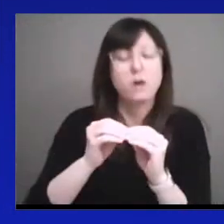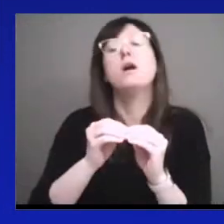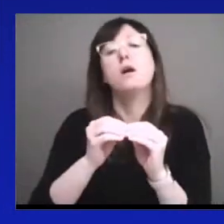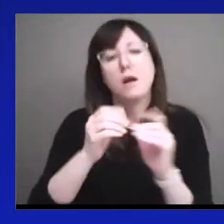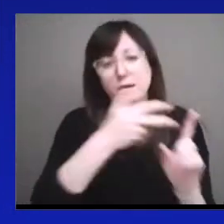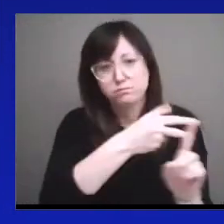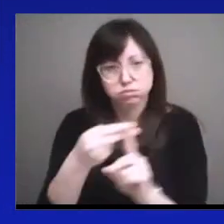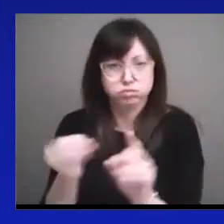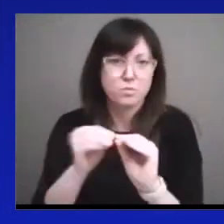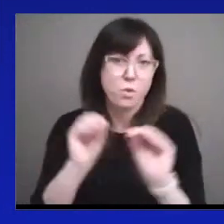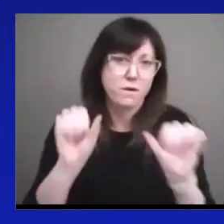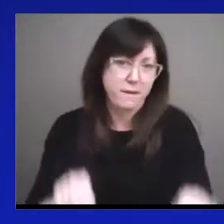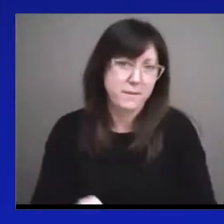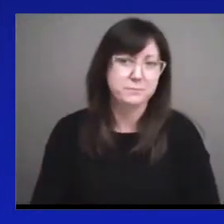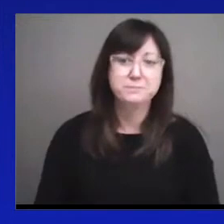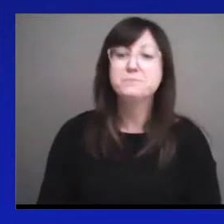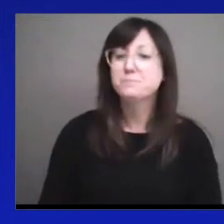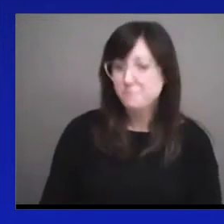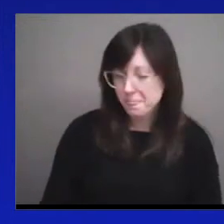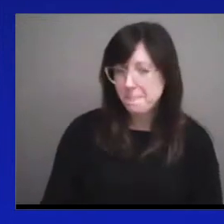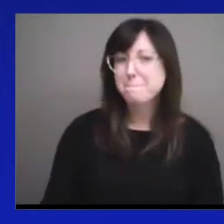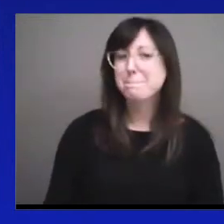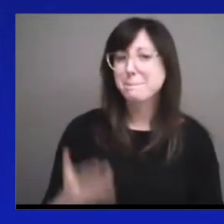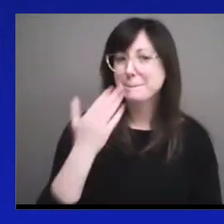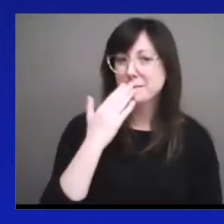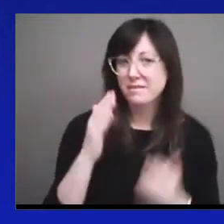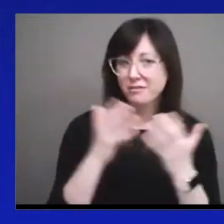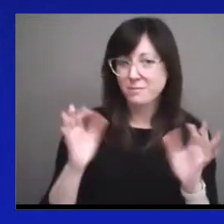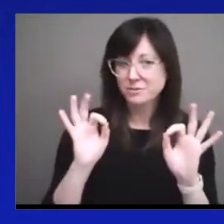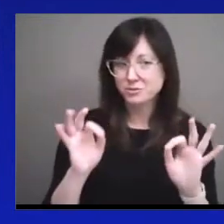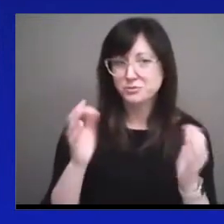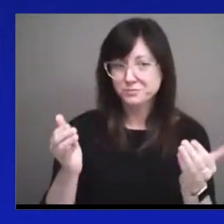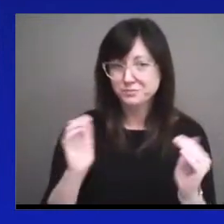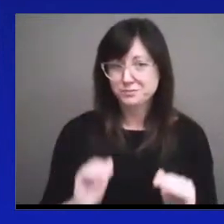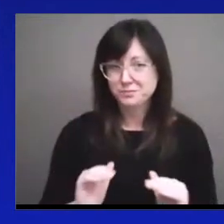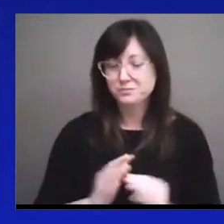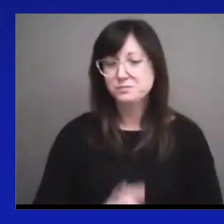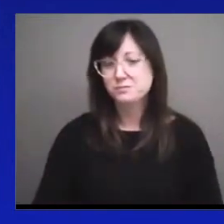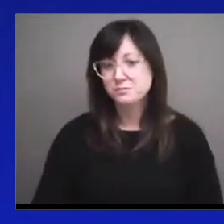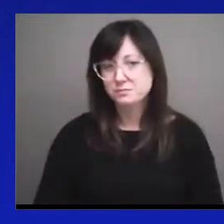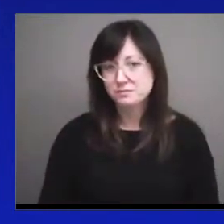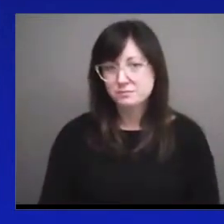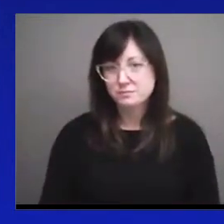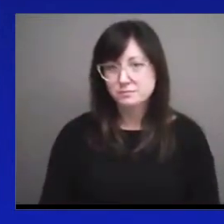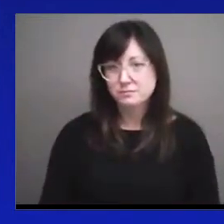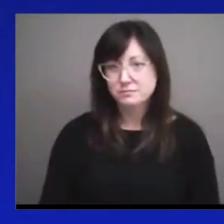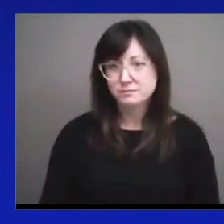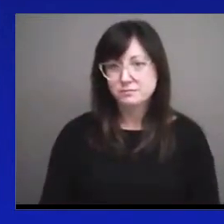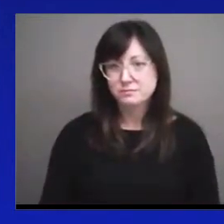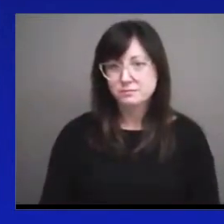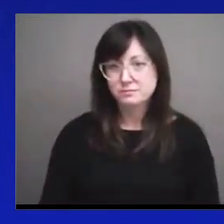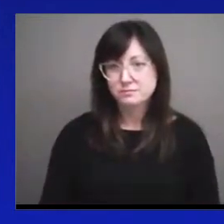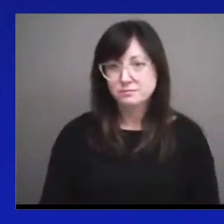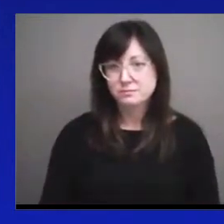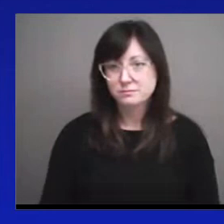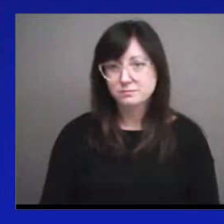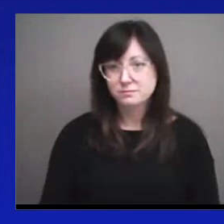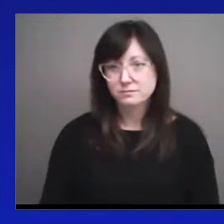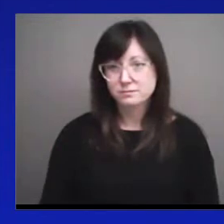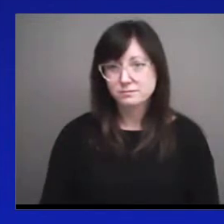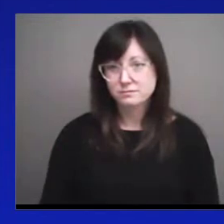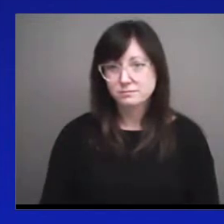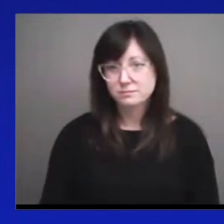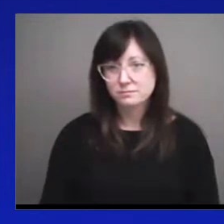Thank you. Thank you very much. One last attempt for Laura Egerton. Your mic, otherwise I have the question